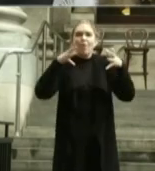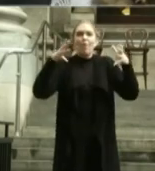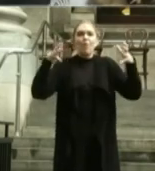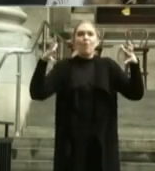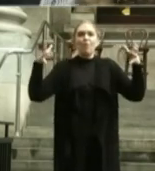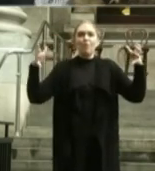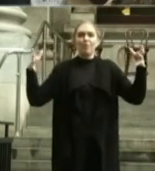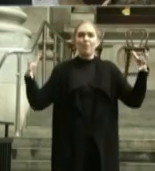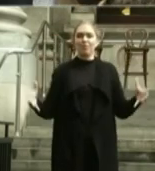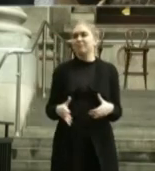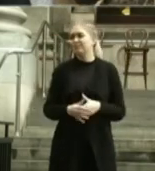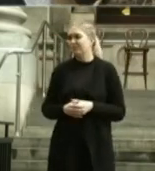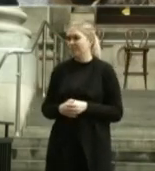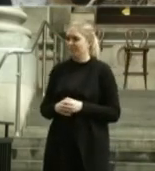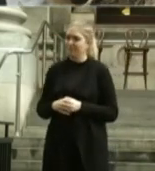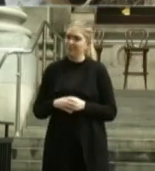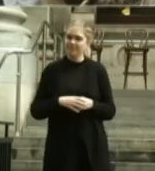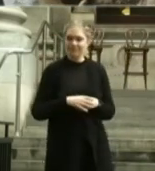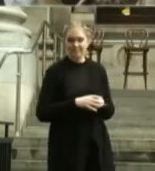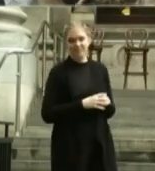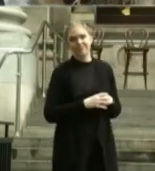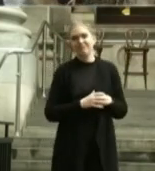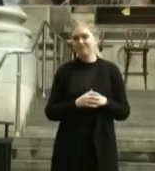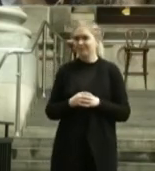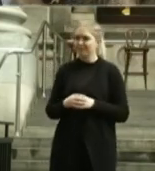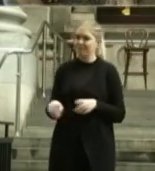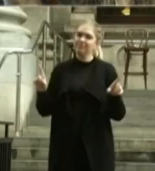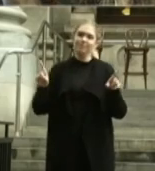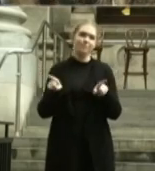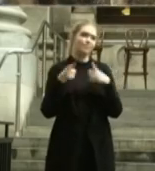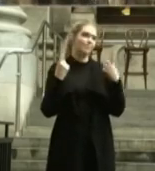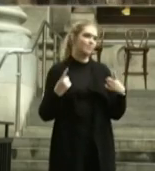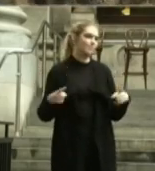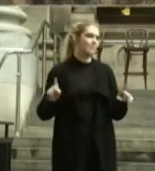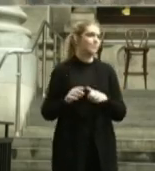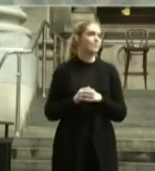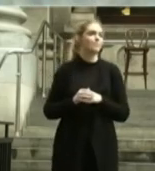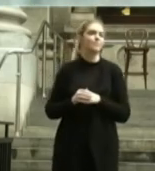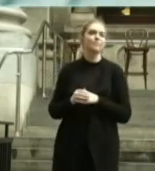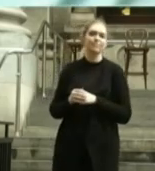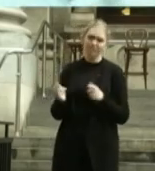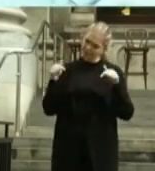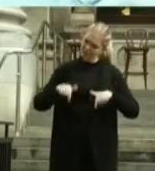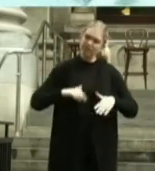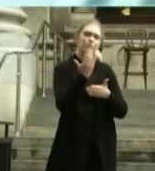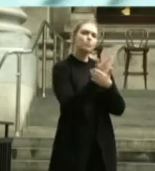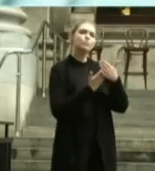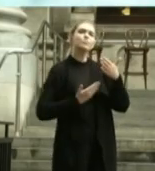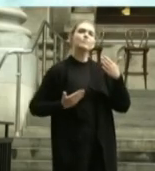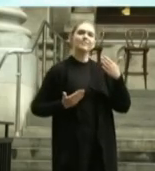things grow. Oh, this is the